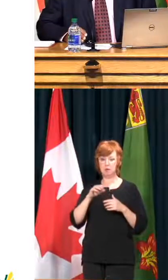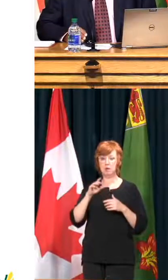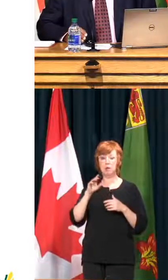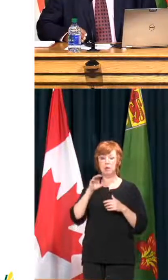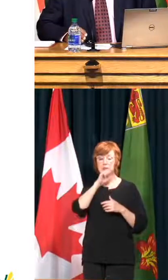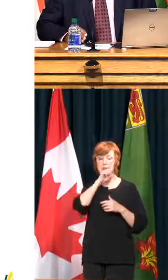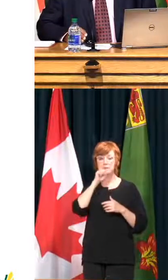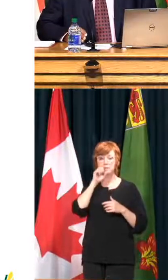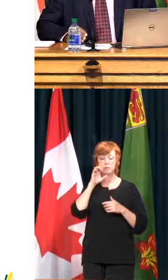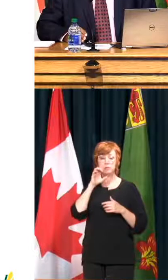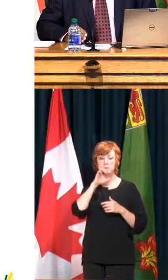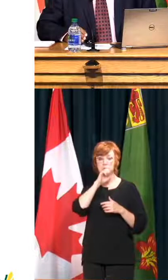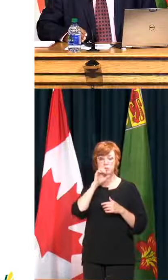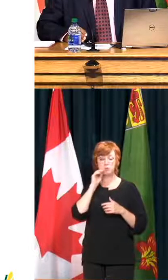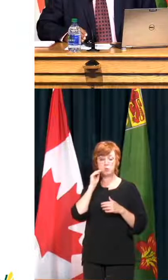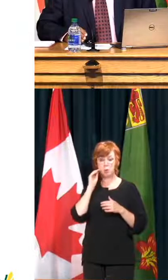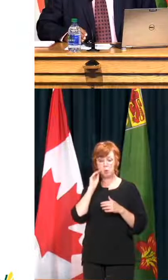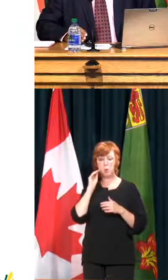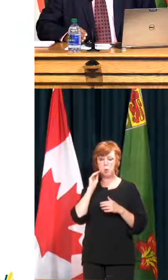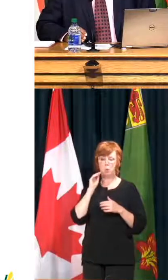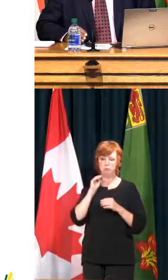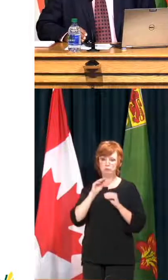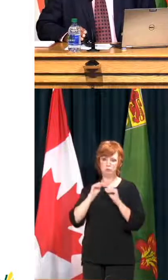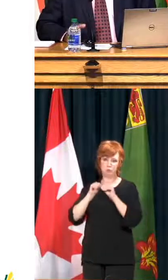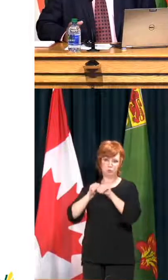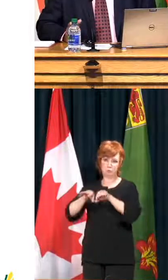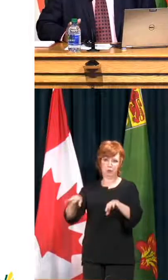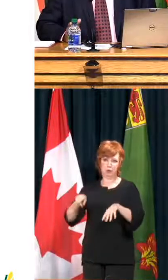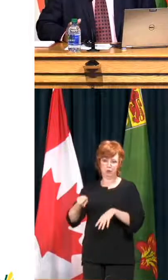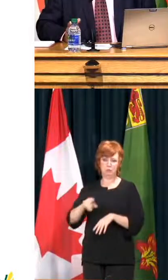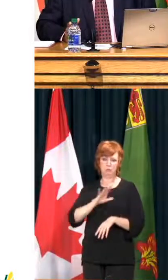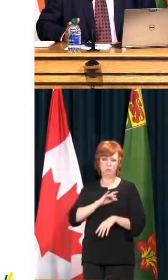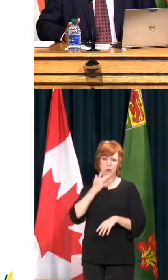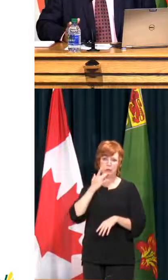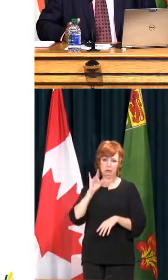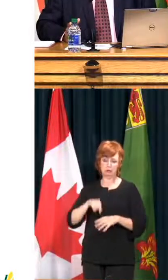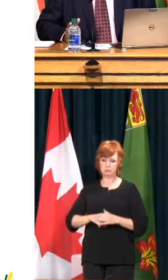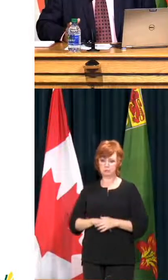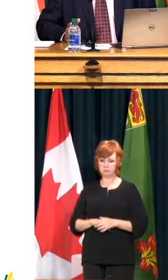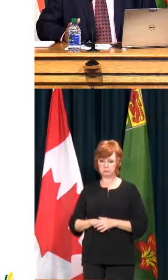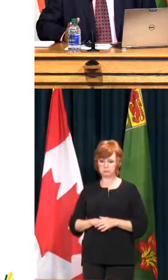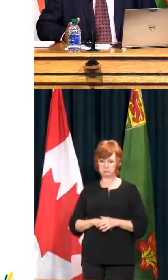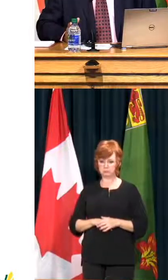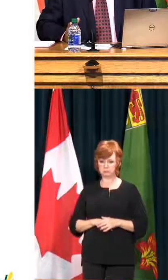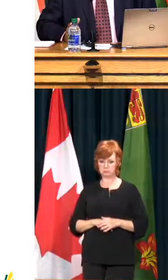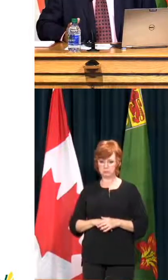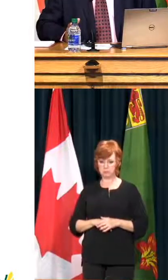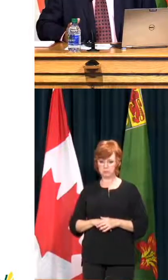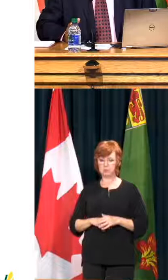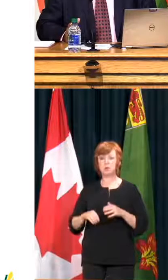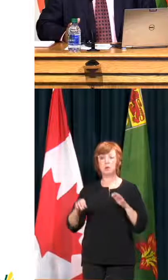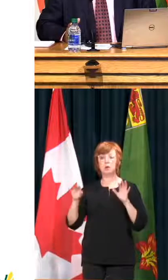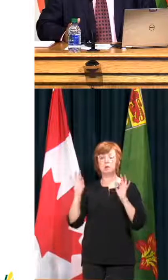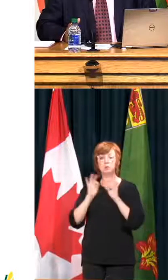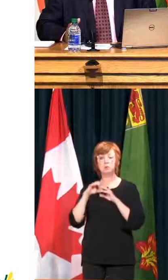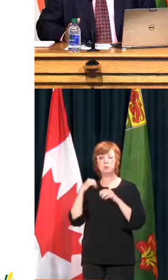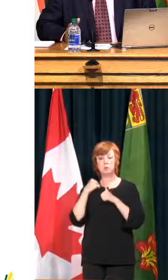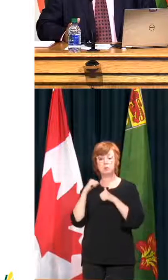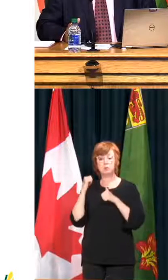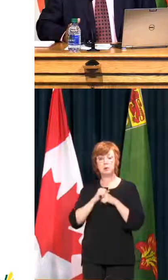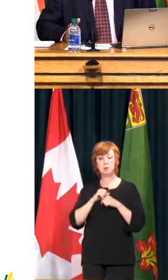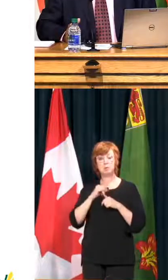visitation policies have been relaxed a bit, but it's still critically important that if you're visiting anyone in a healthcare